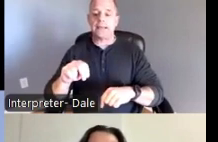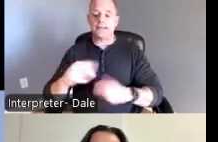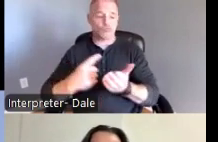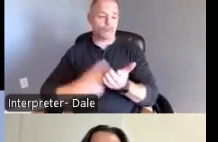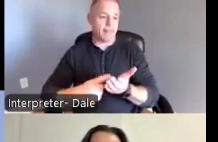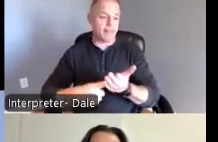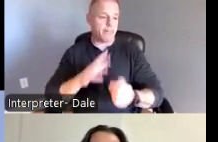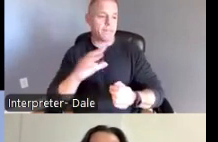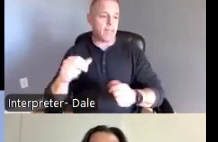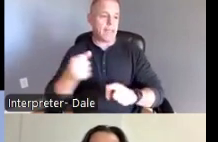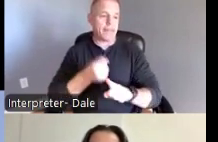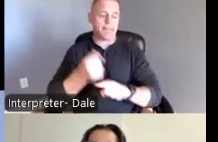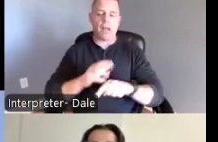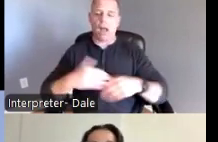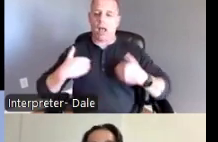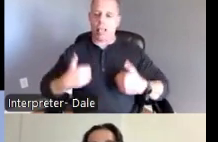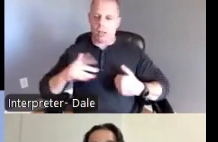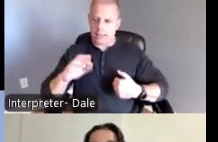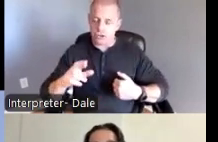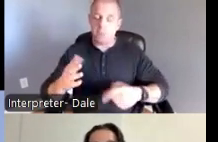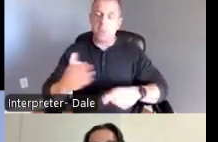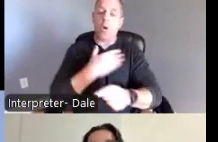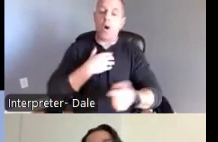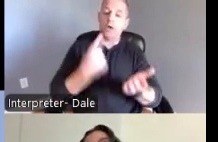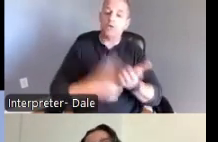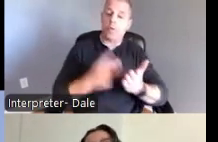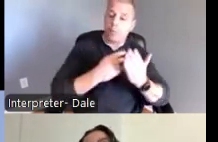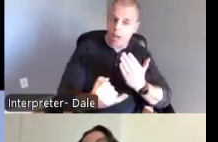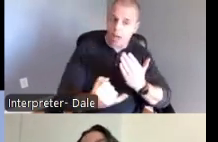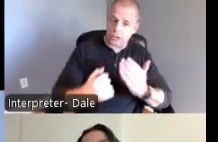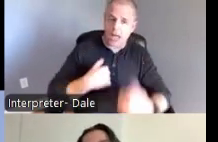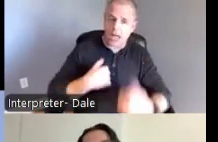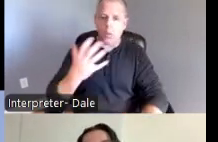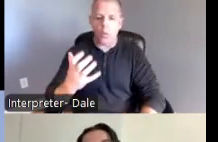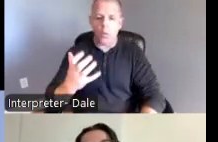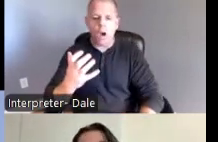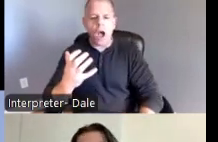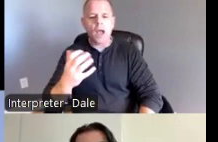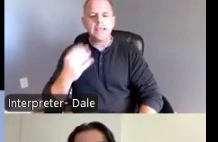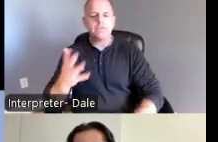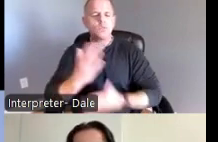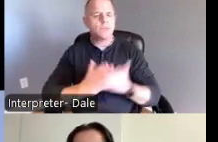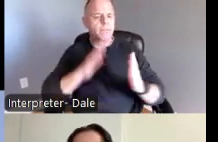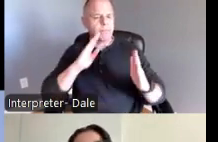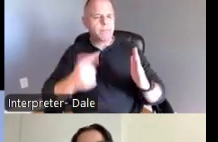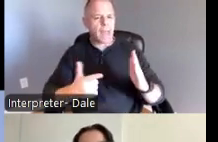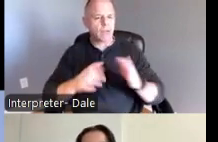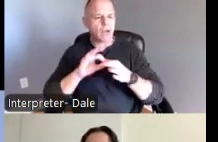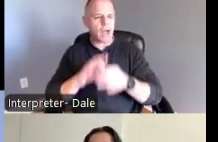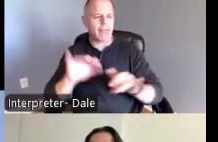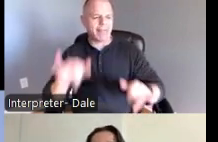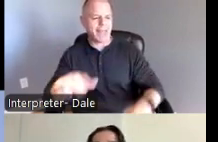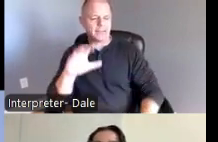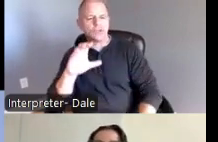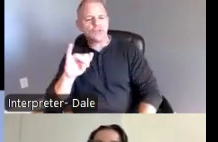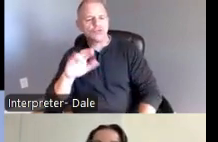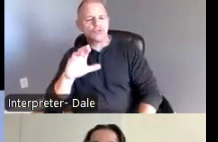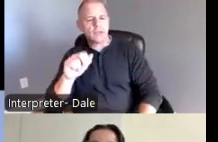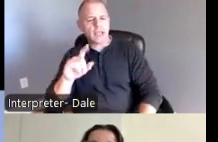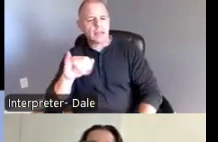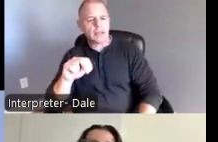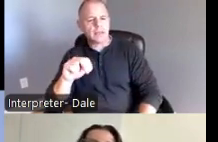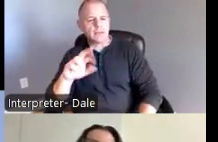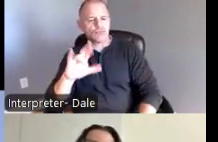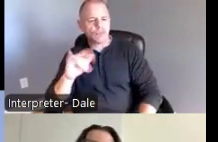to talk about the project itself, I want to give you like a little bit of background on circadian rhythms. And